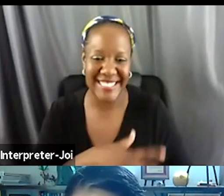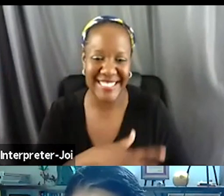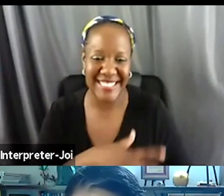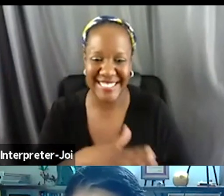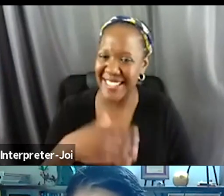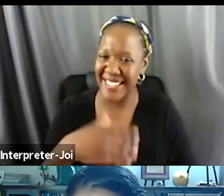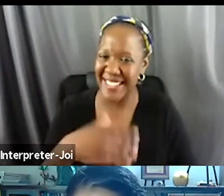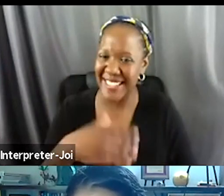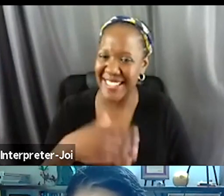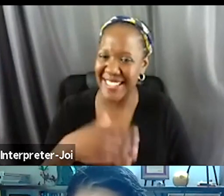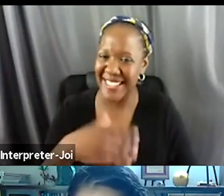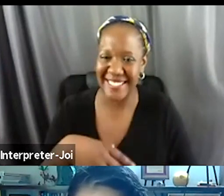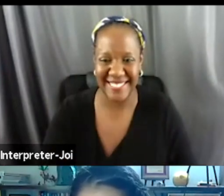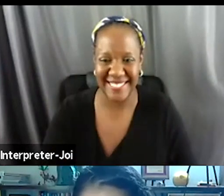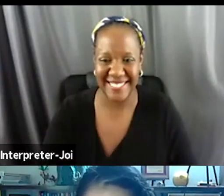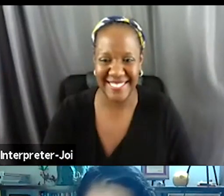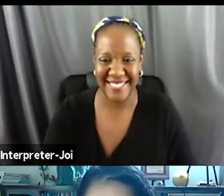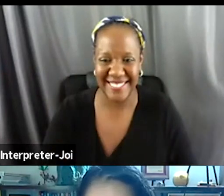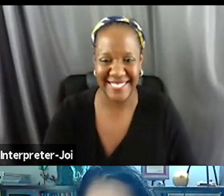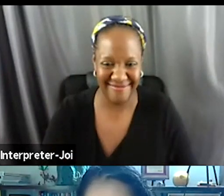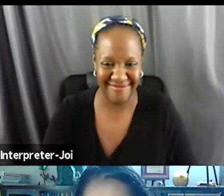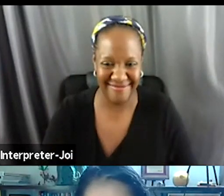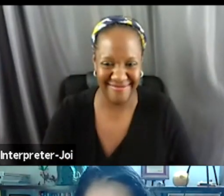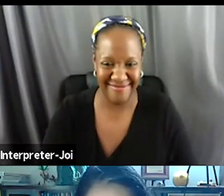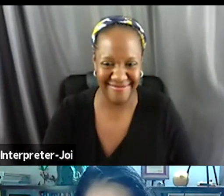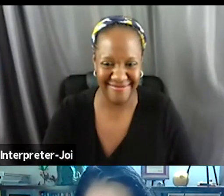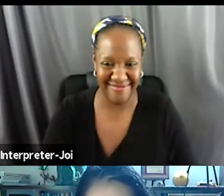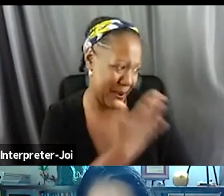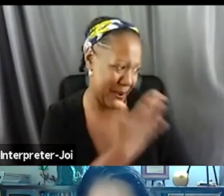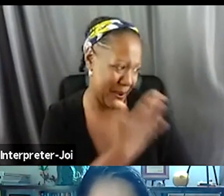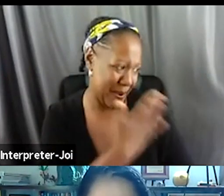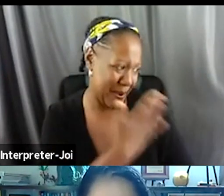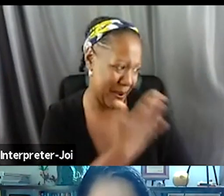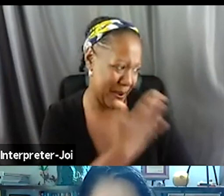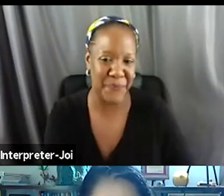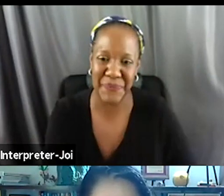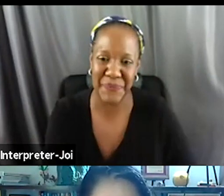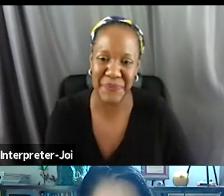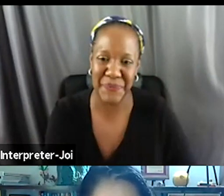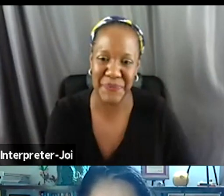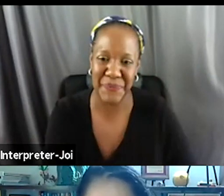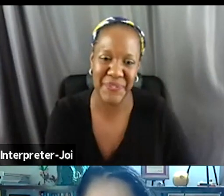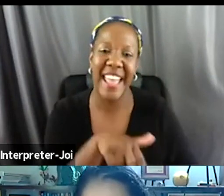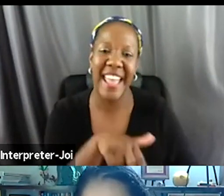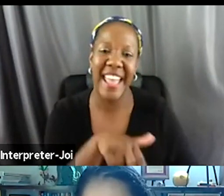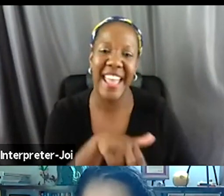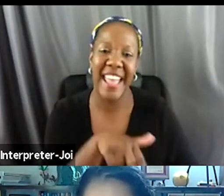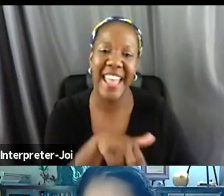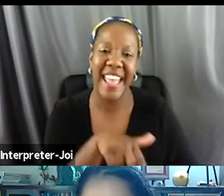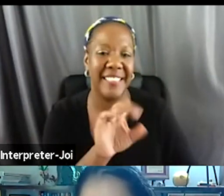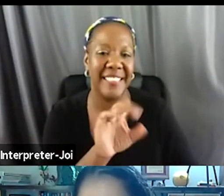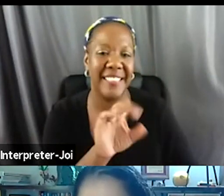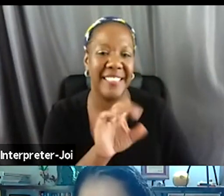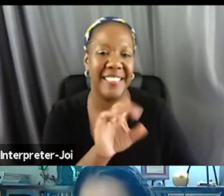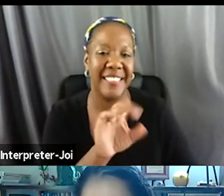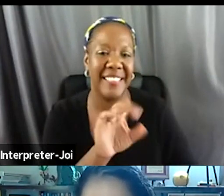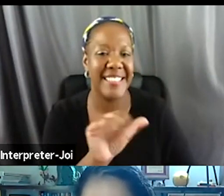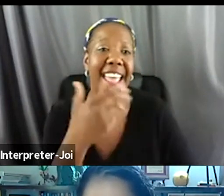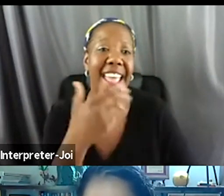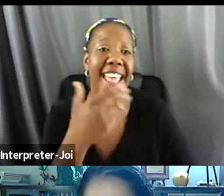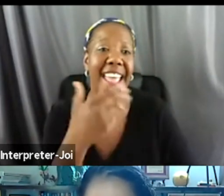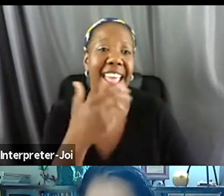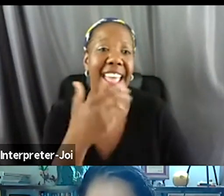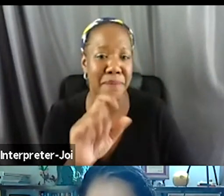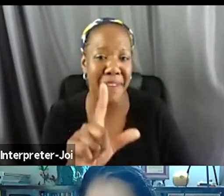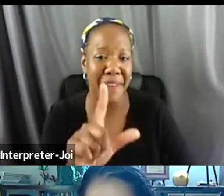mom. Yes. Thank you. And of course, Alicia, and thank you, Michael. Yes. Thanks, Always